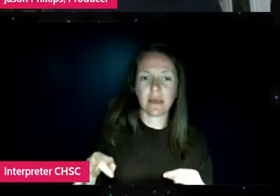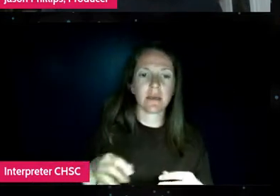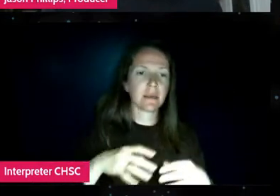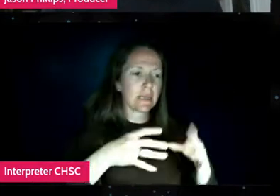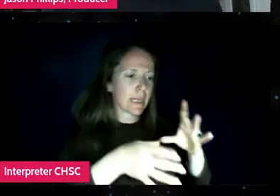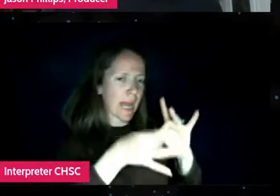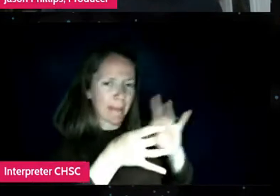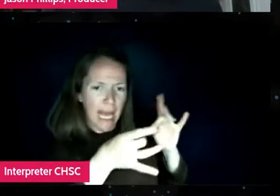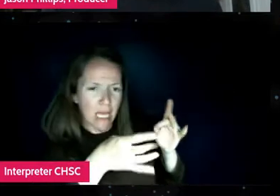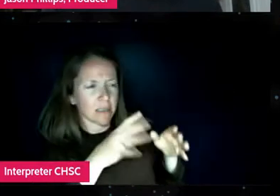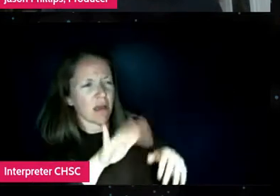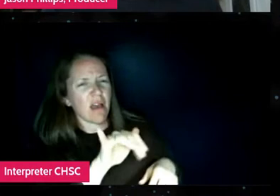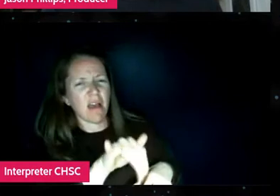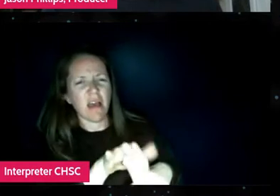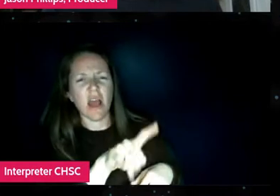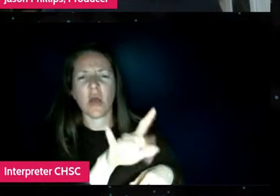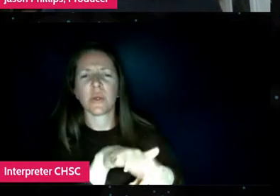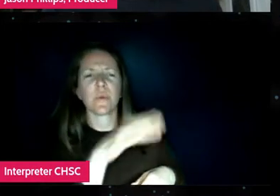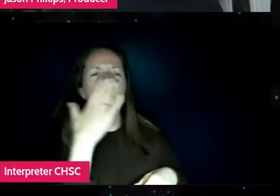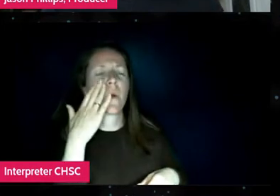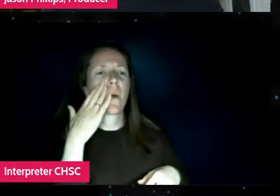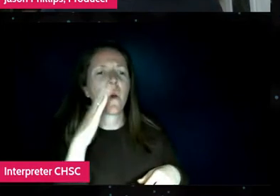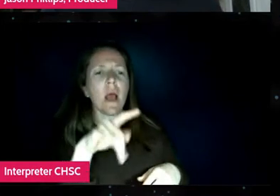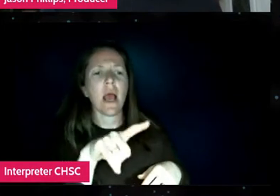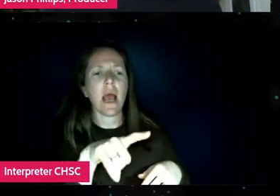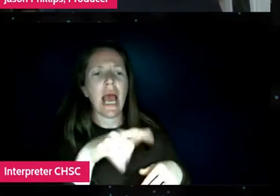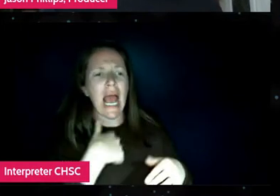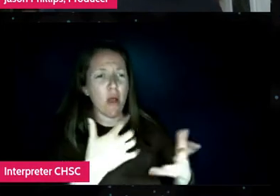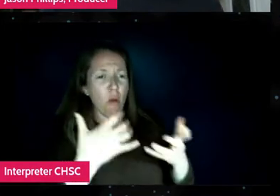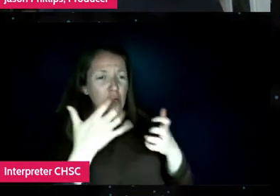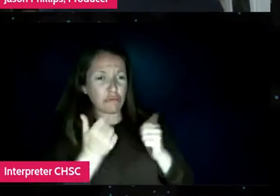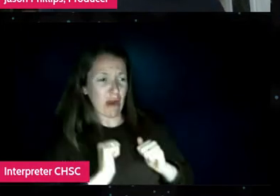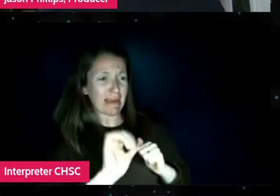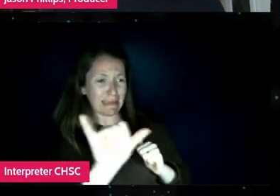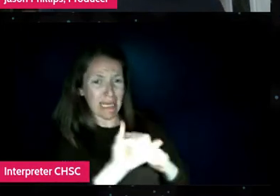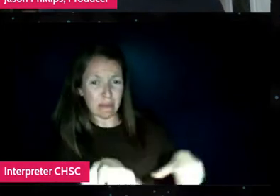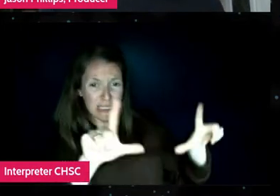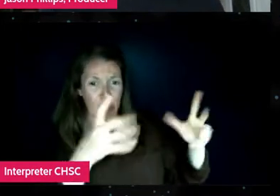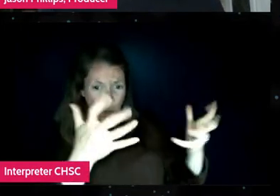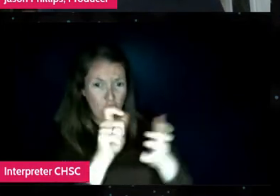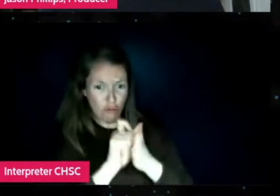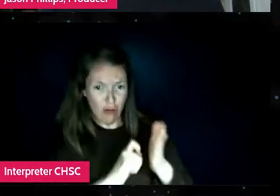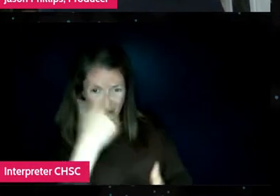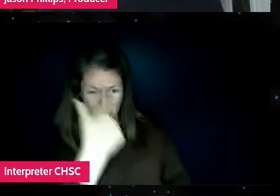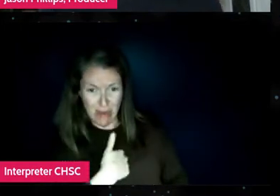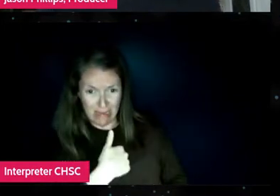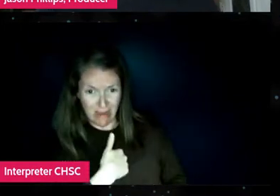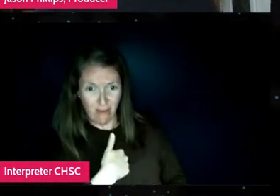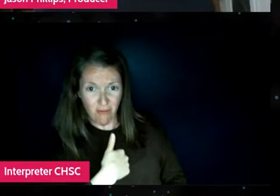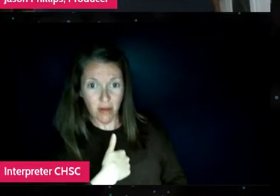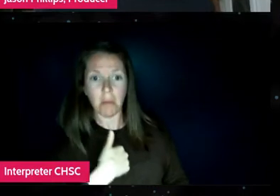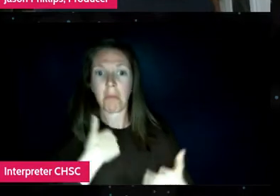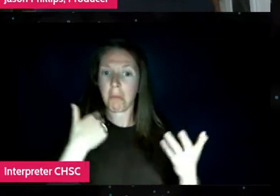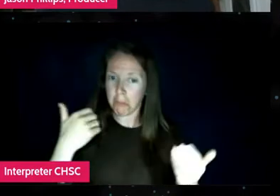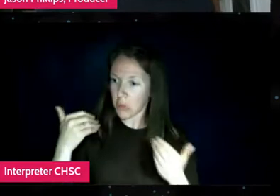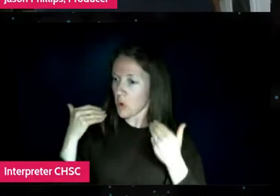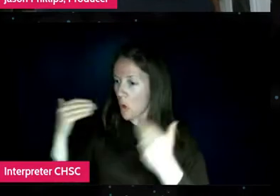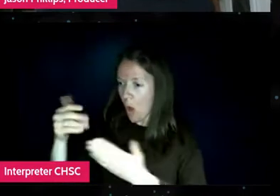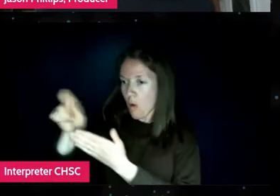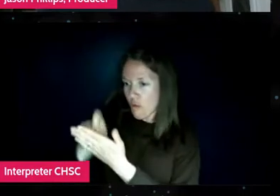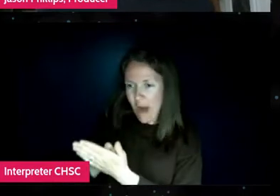it. Somebody may go, oh, you know, I think I'd like to try that same scene and go and write that scene